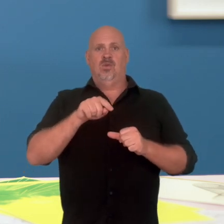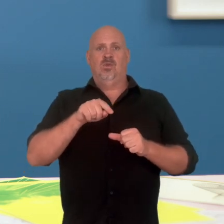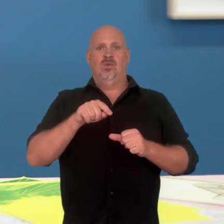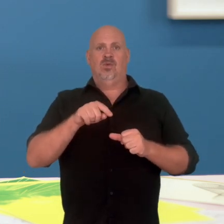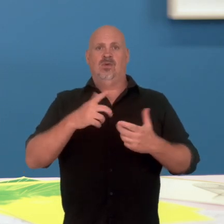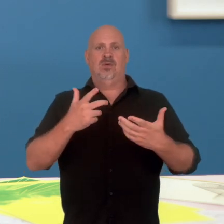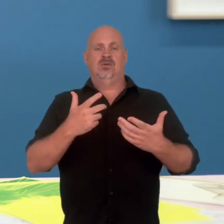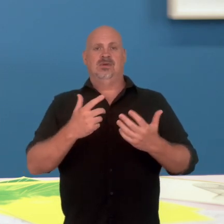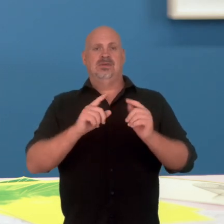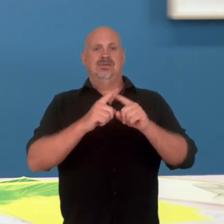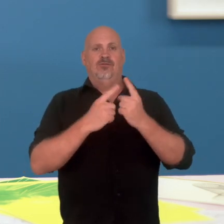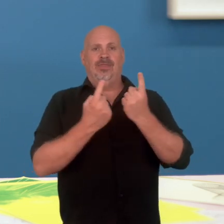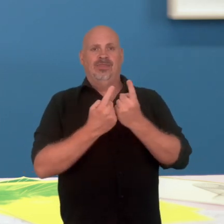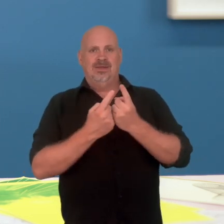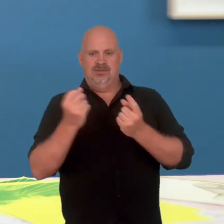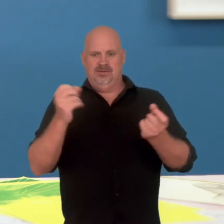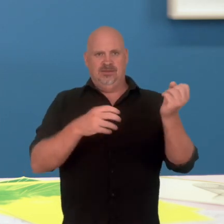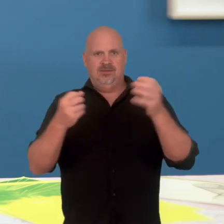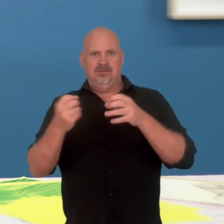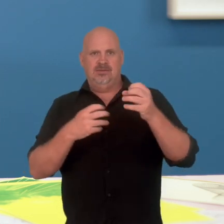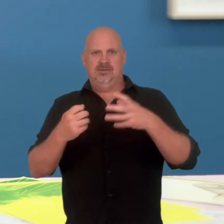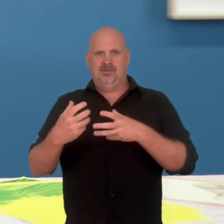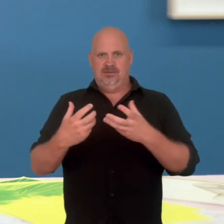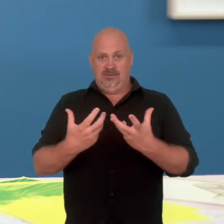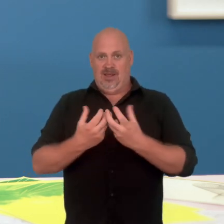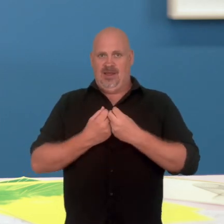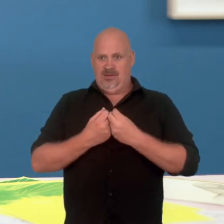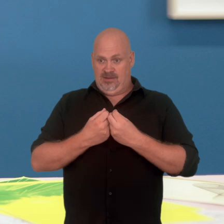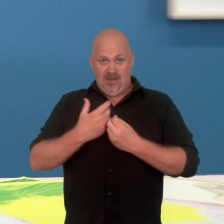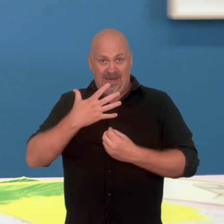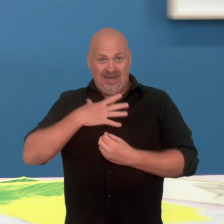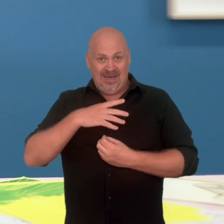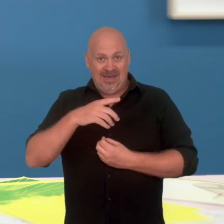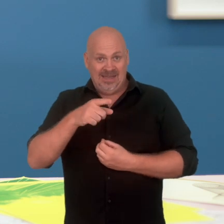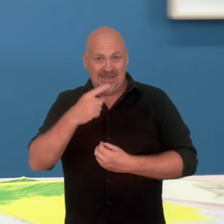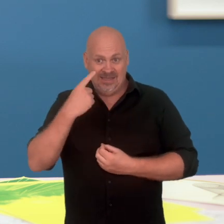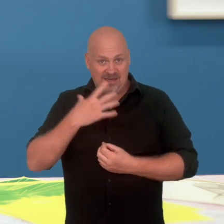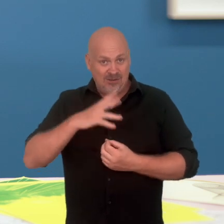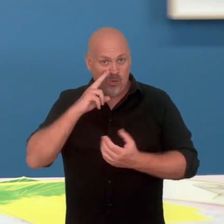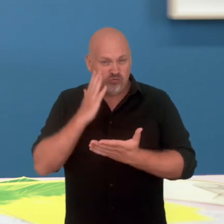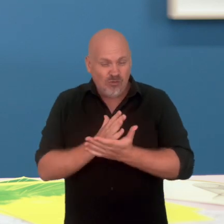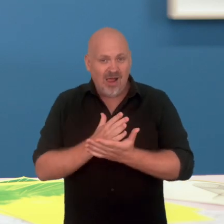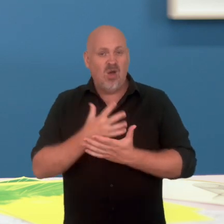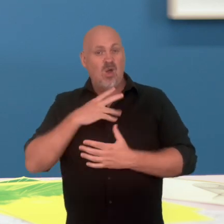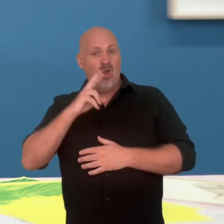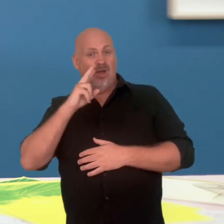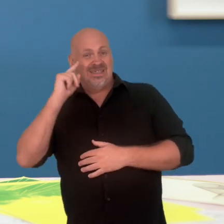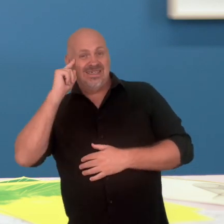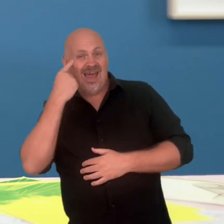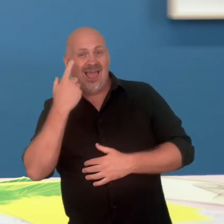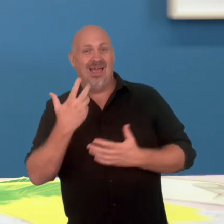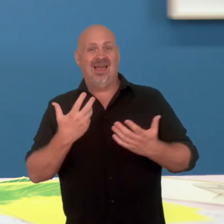might be helpful to ask yourself, does it need to look real? Can it look a bit silly? What does it mean